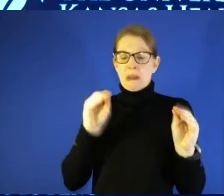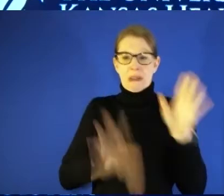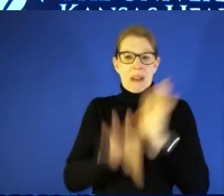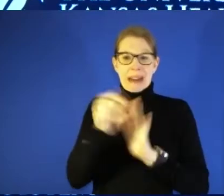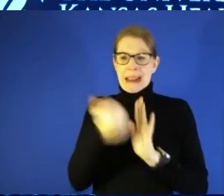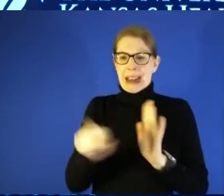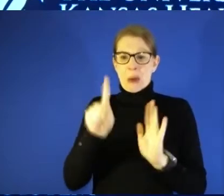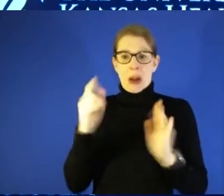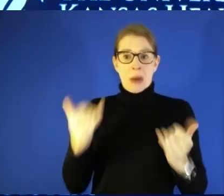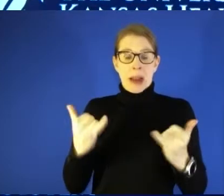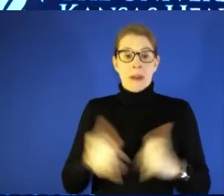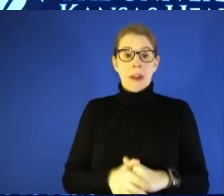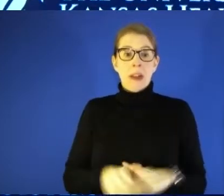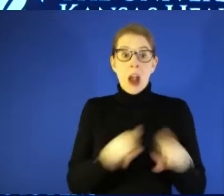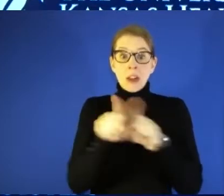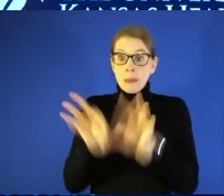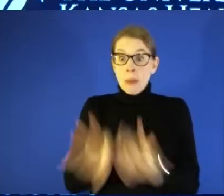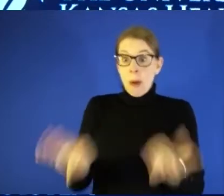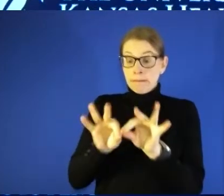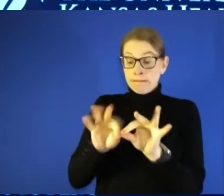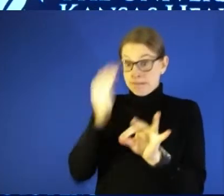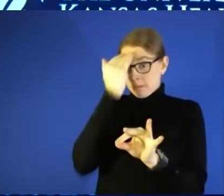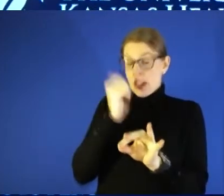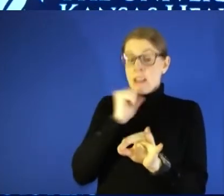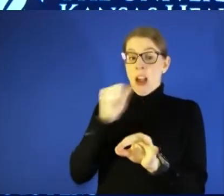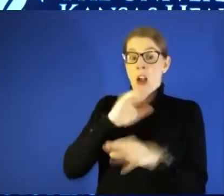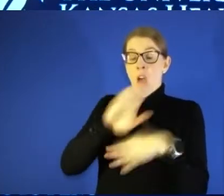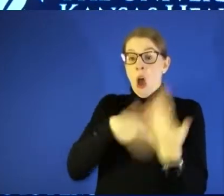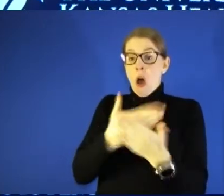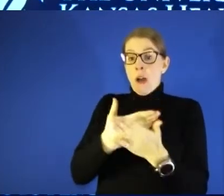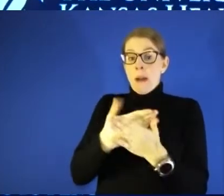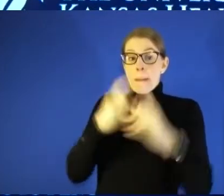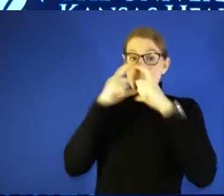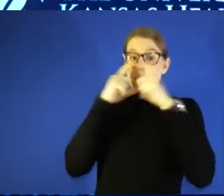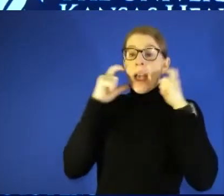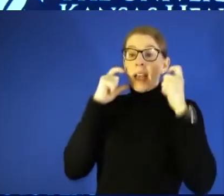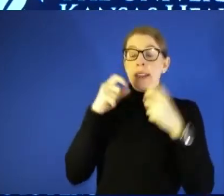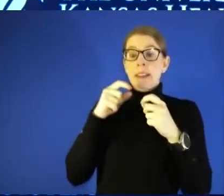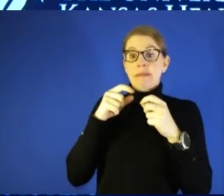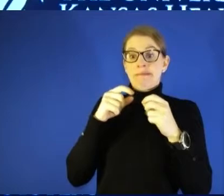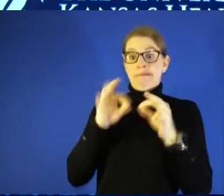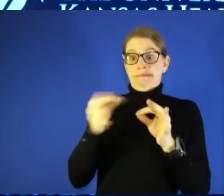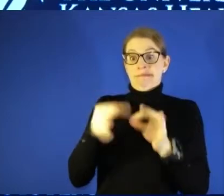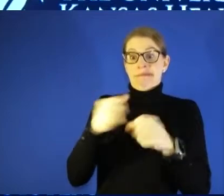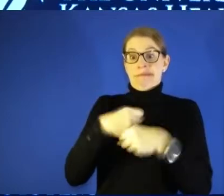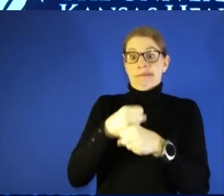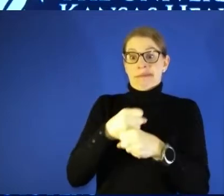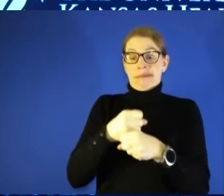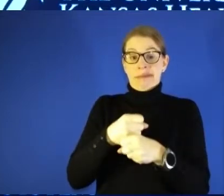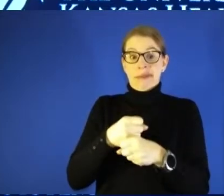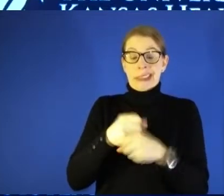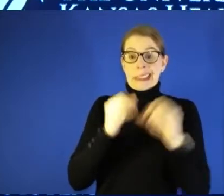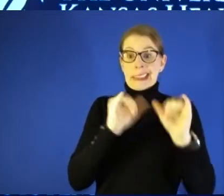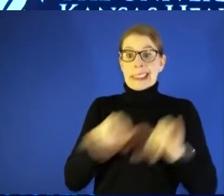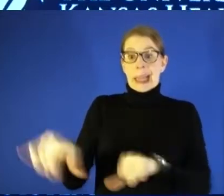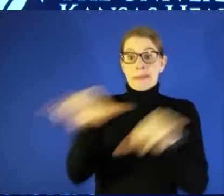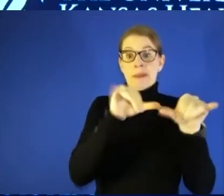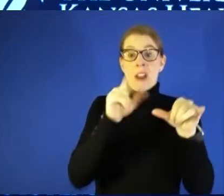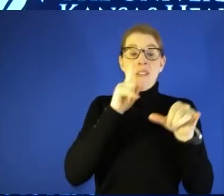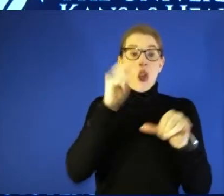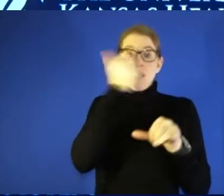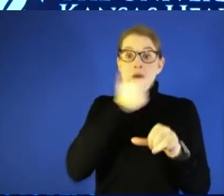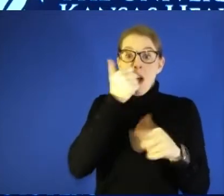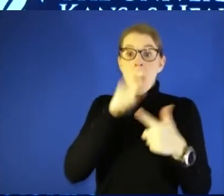Yeah. But it is also important to acknowledge that not all masks are created equal, and that comes from cloth masks, that goes for surgical masks, that goes for